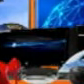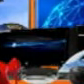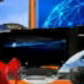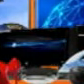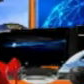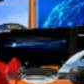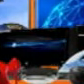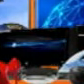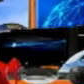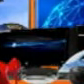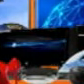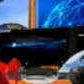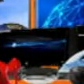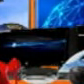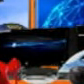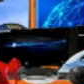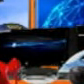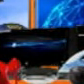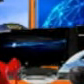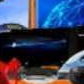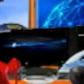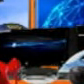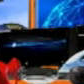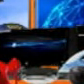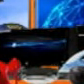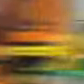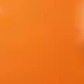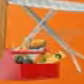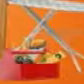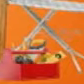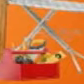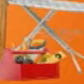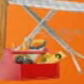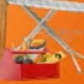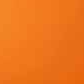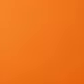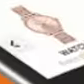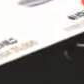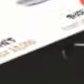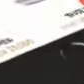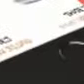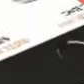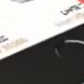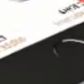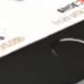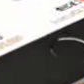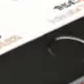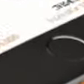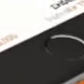products, electronics, office equipment, general machinery, personal products, or restocking your business. Just visit